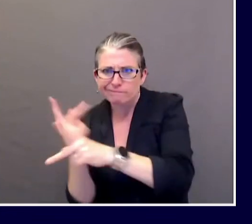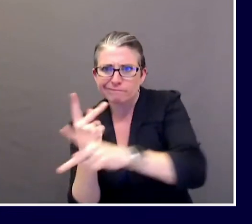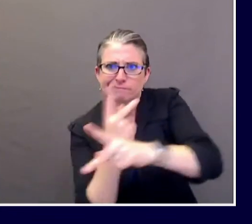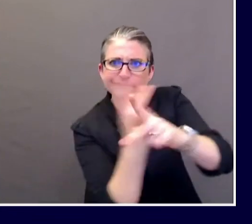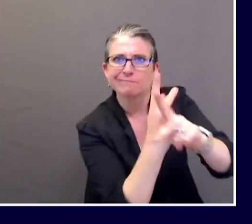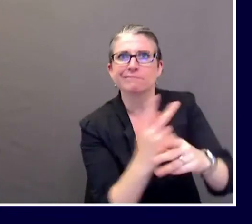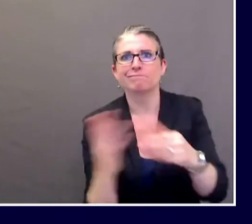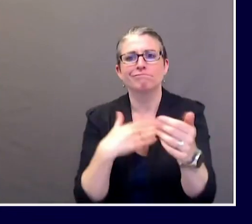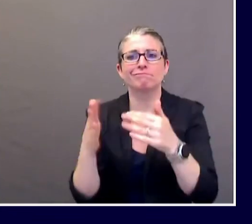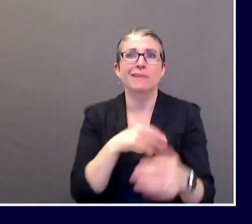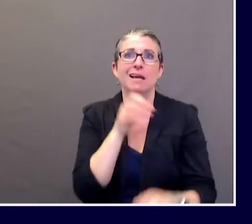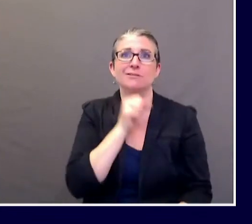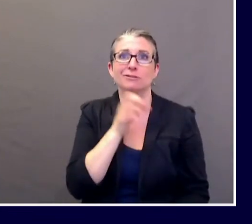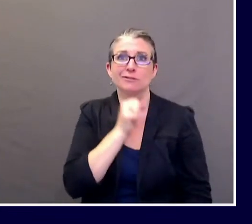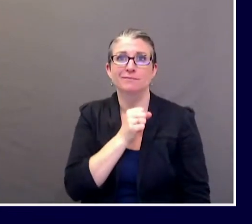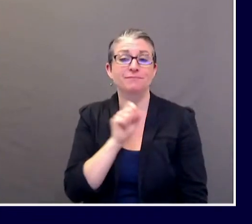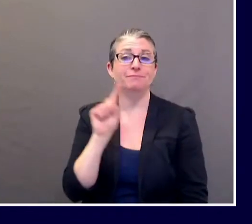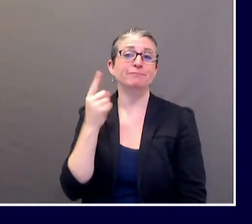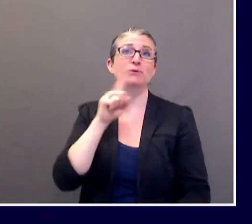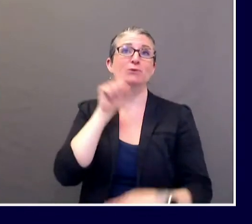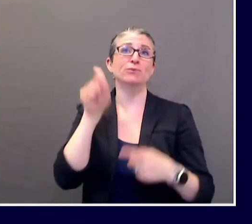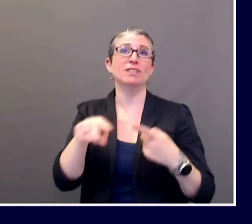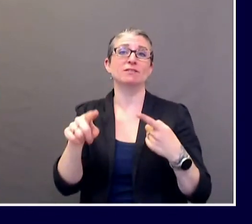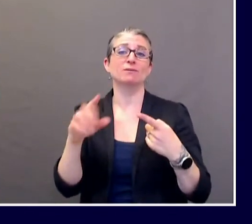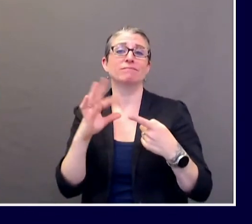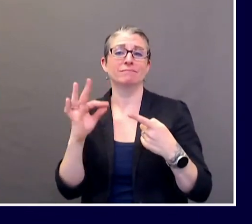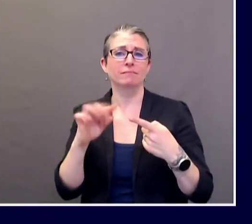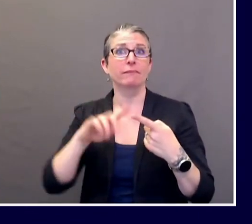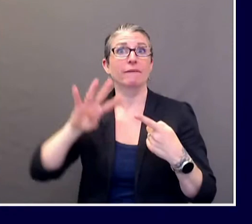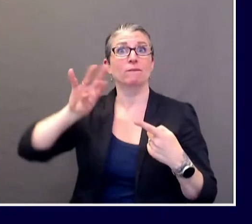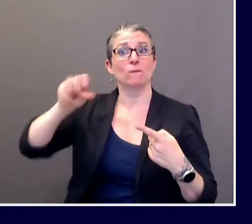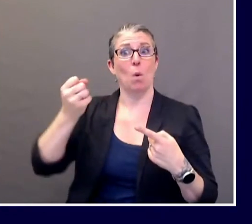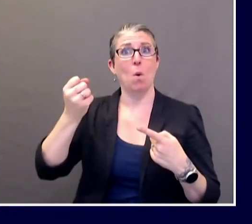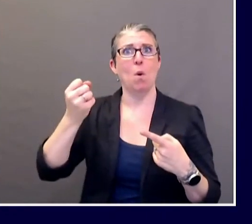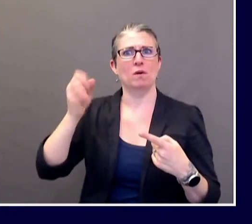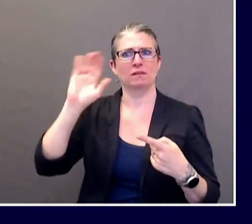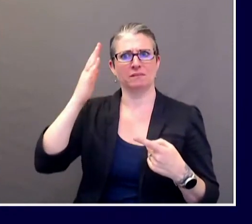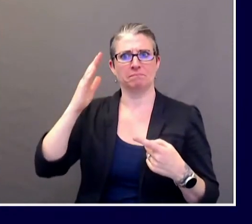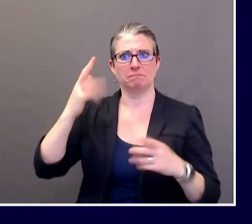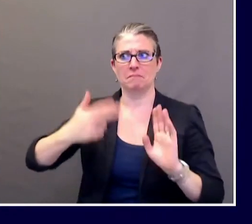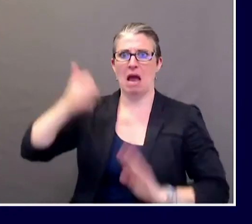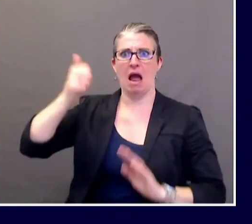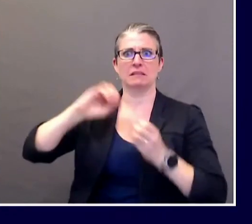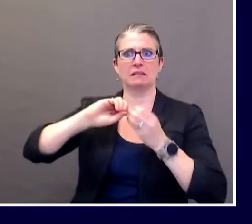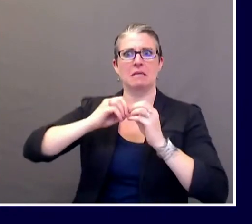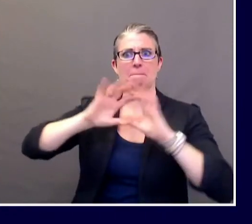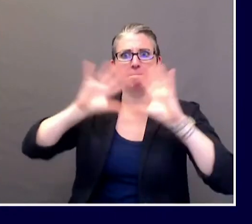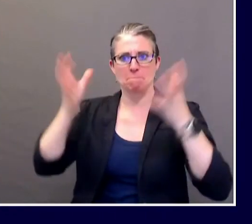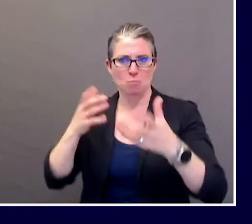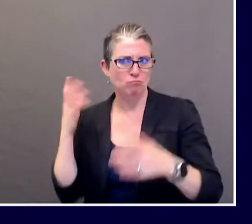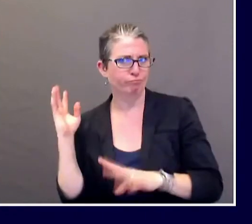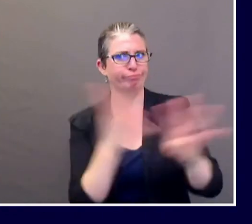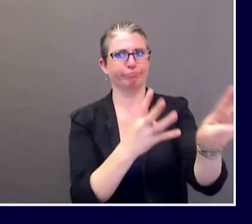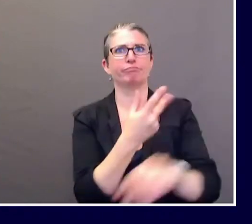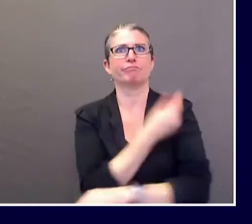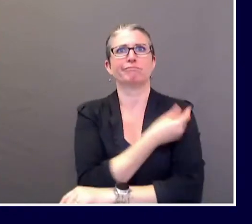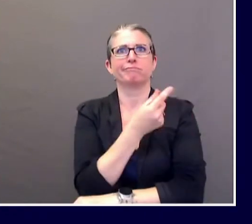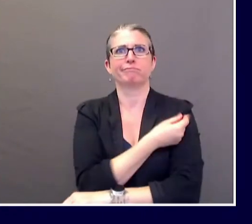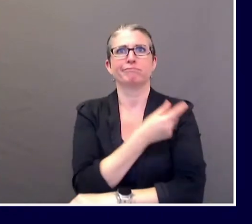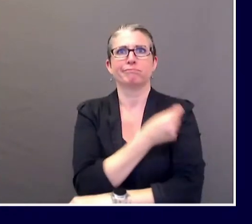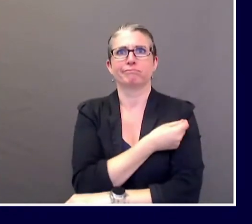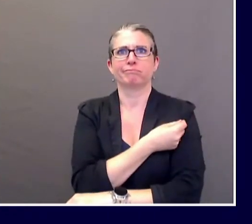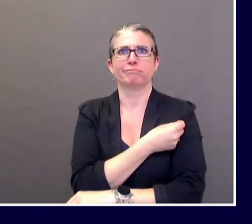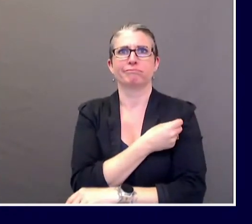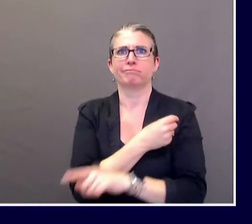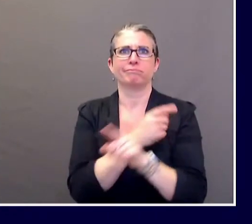rate, I think everyone's probably got a different hypothesis. Commissioner Lambrou? Well, mine is less about a hypothesis than a head